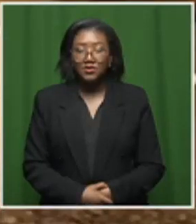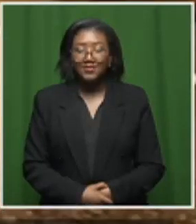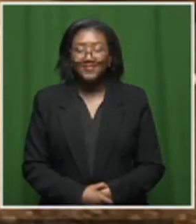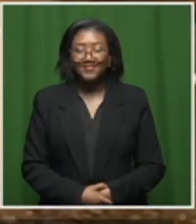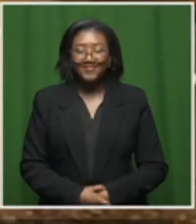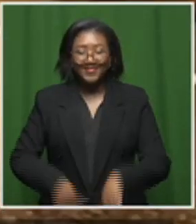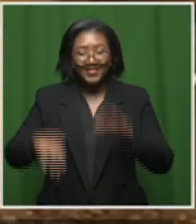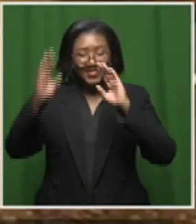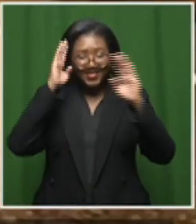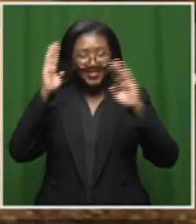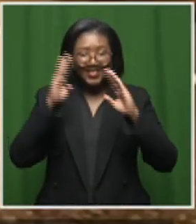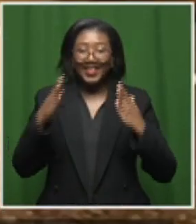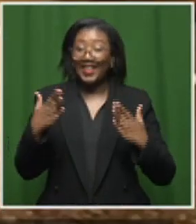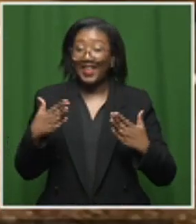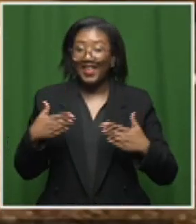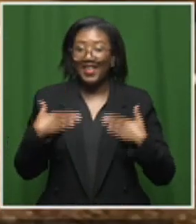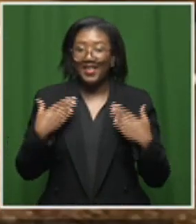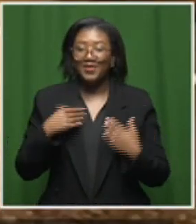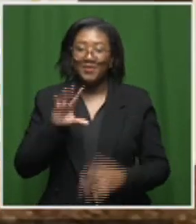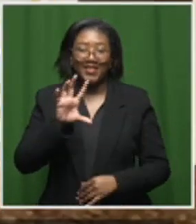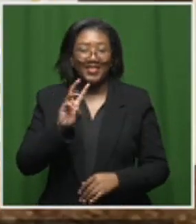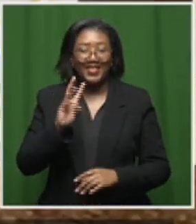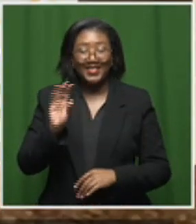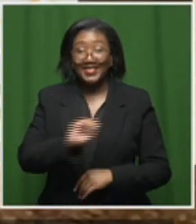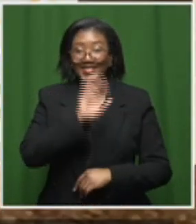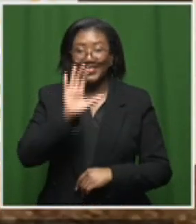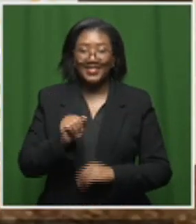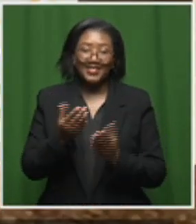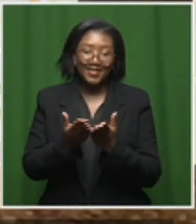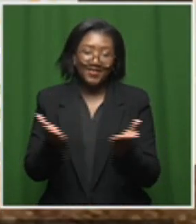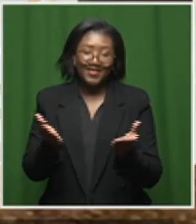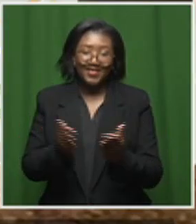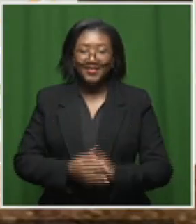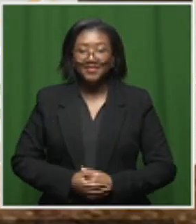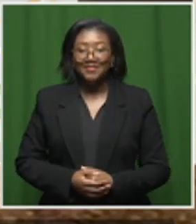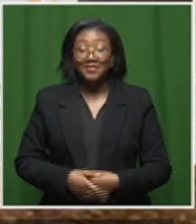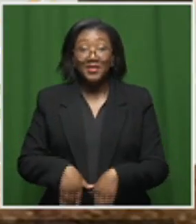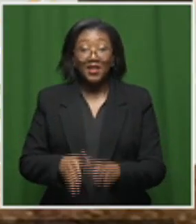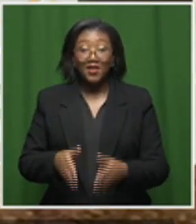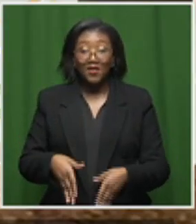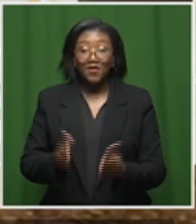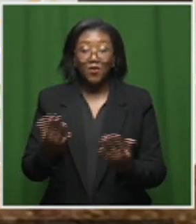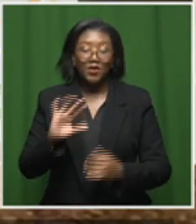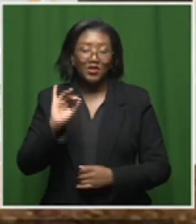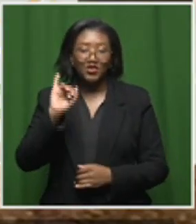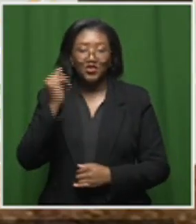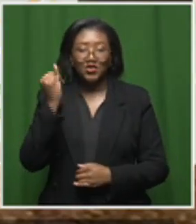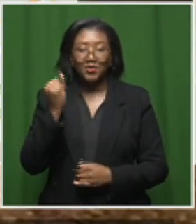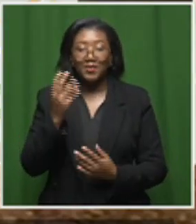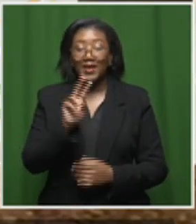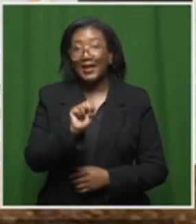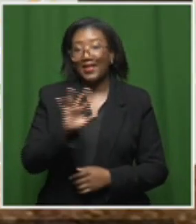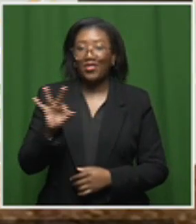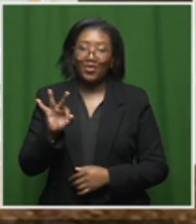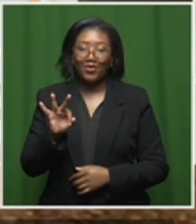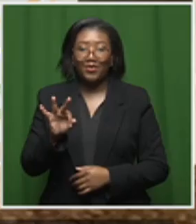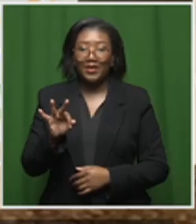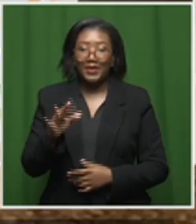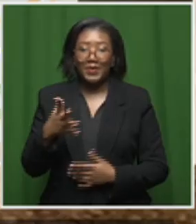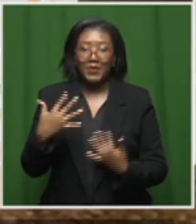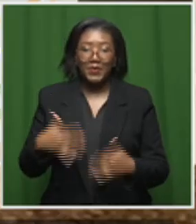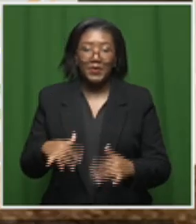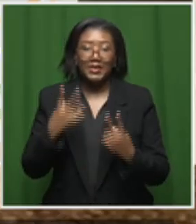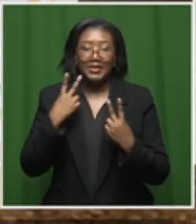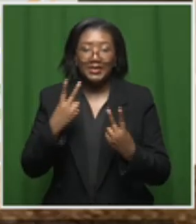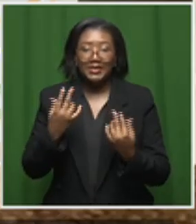Thanks, Joel. Good morning. Happy Thursday. South Africa to the roads we go, and we start with Joburg. Have a look at the N3. It really is a standout, isn't it, in